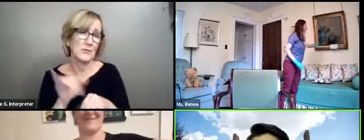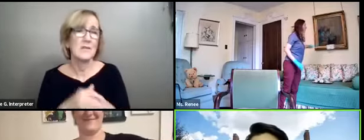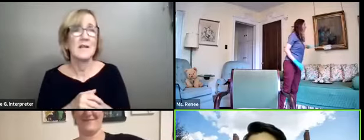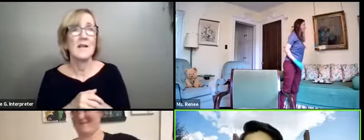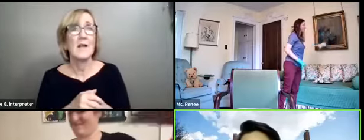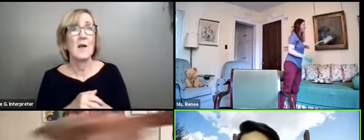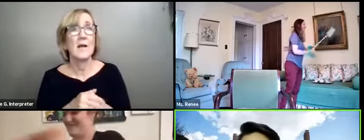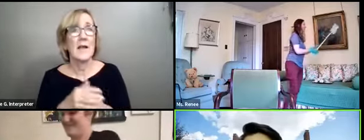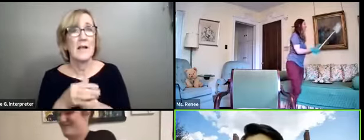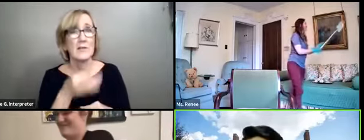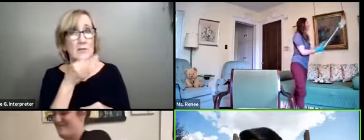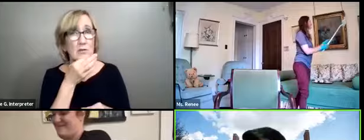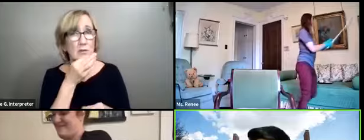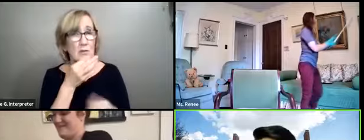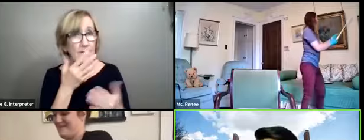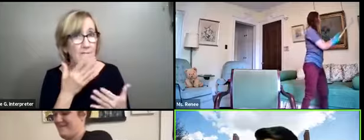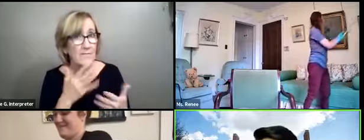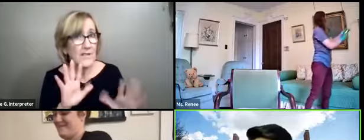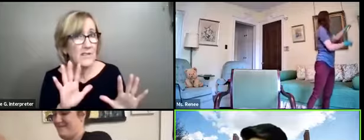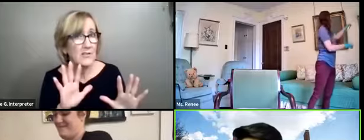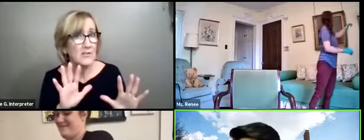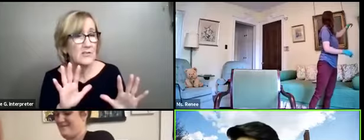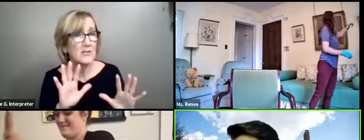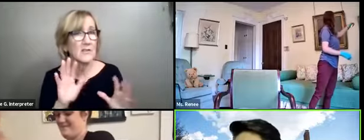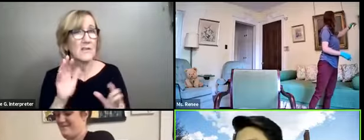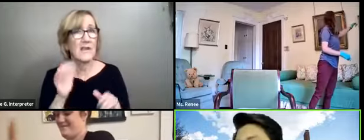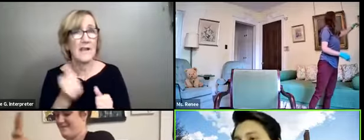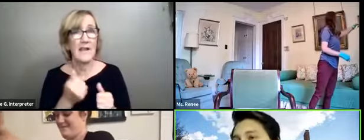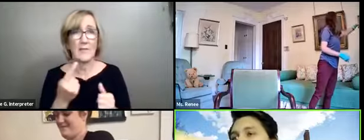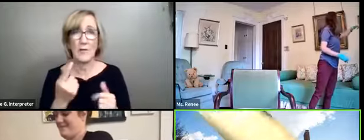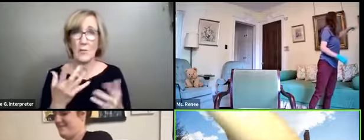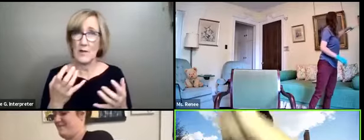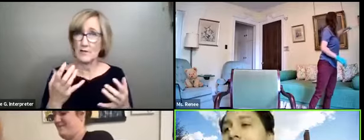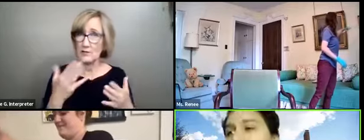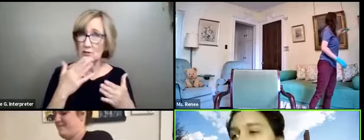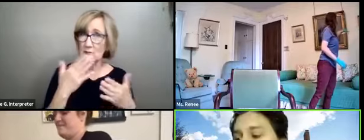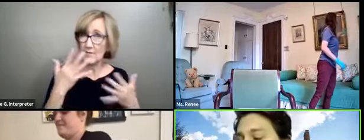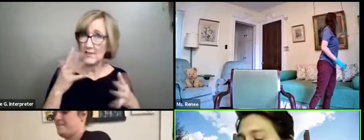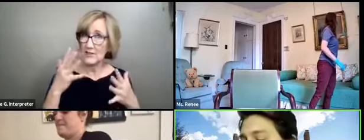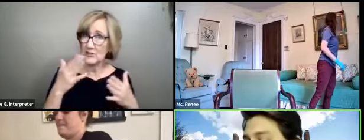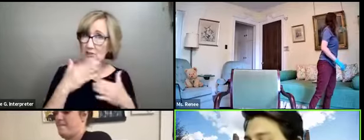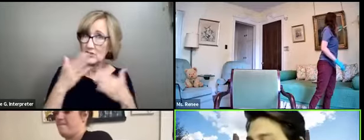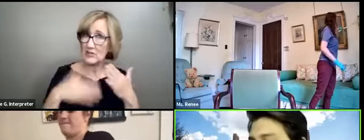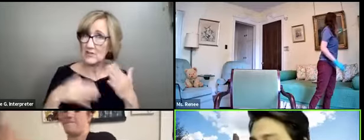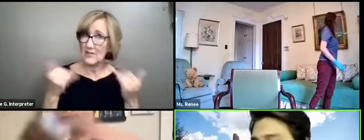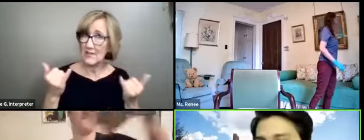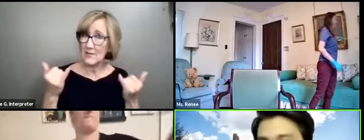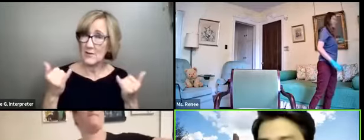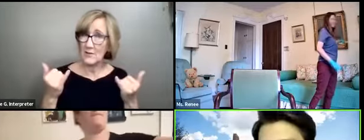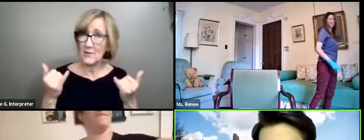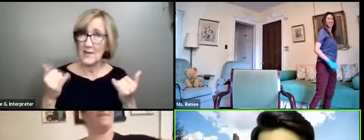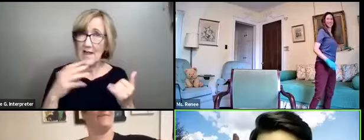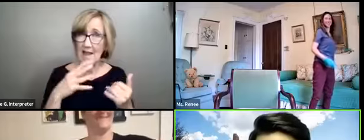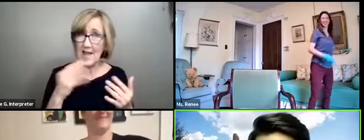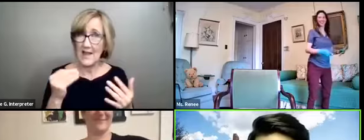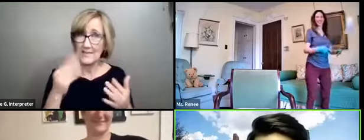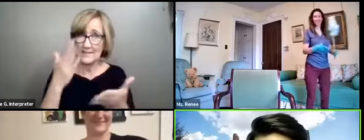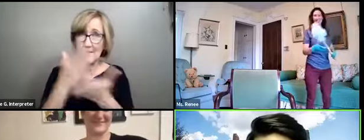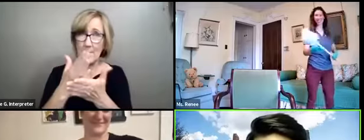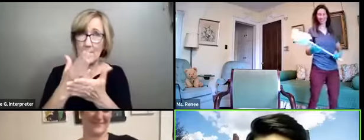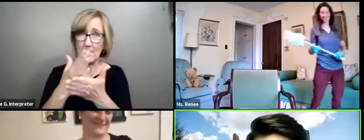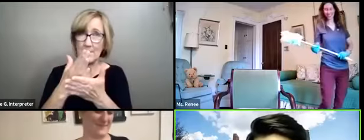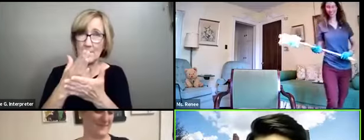just about to wrap up. If everybody wants to finish up here. All right, and stop.